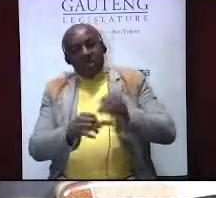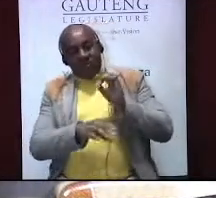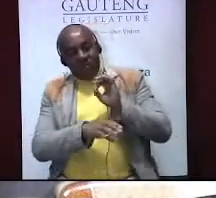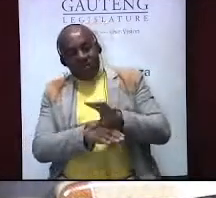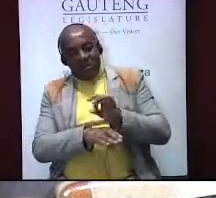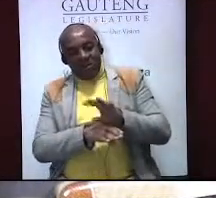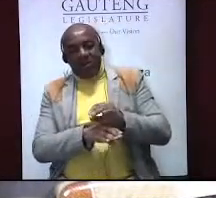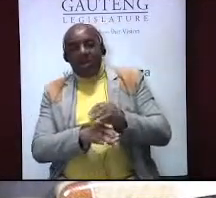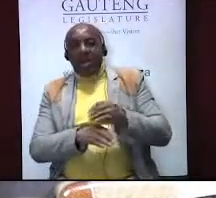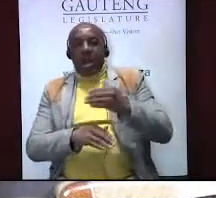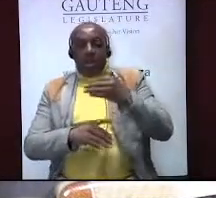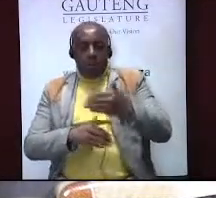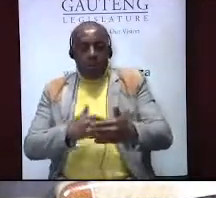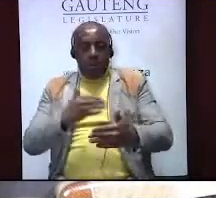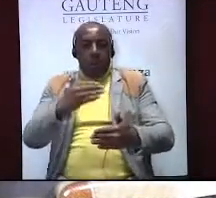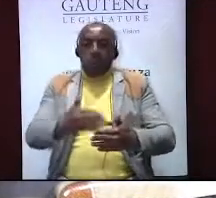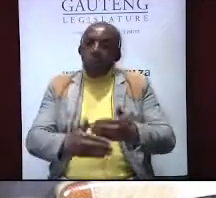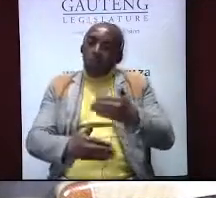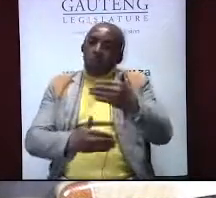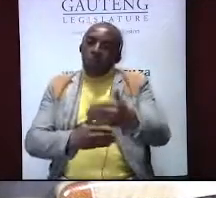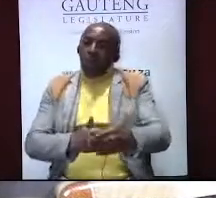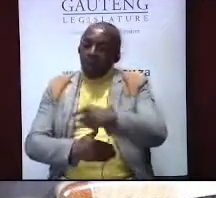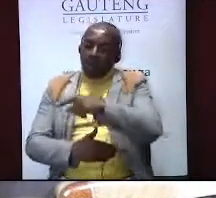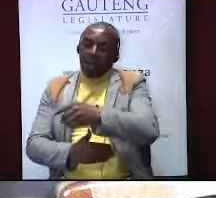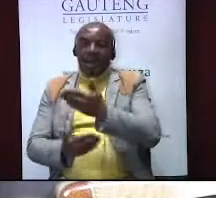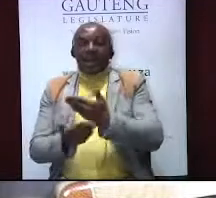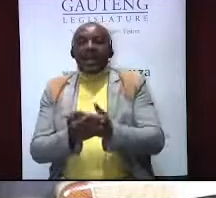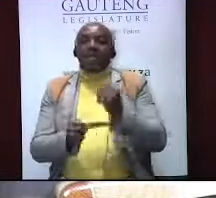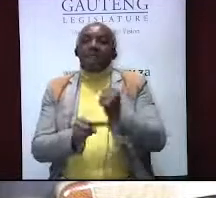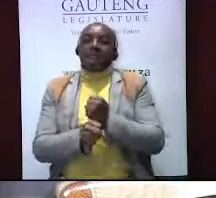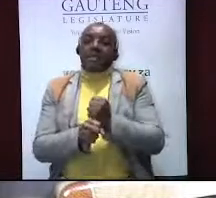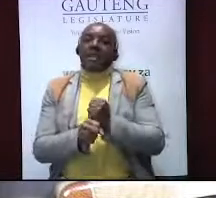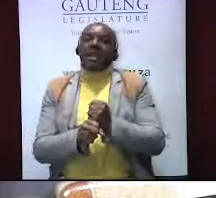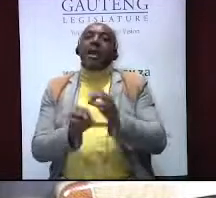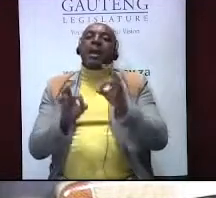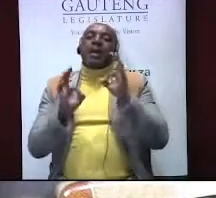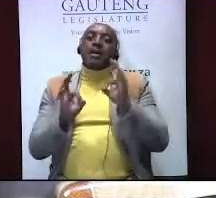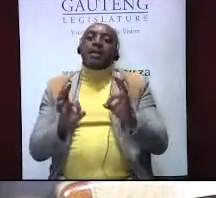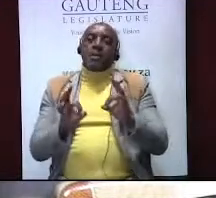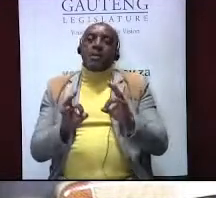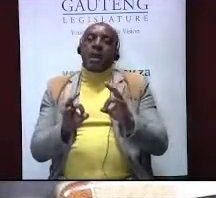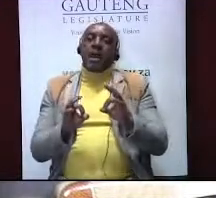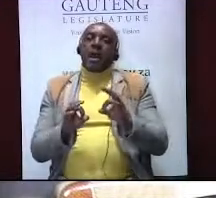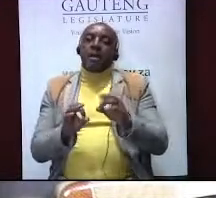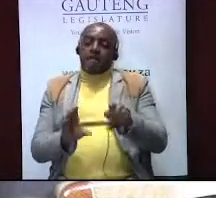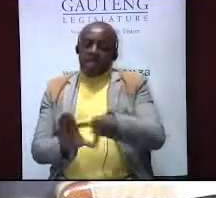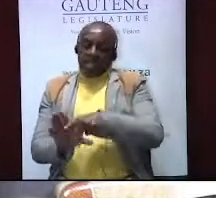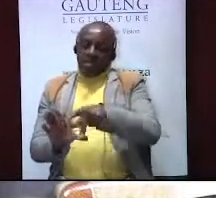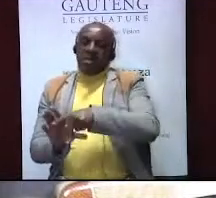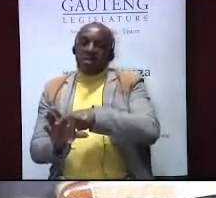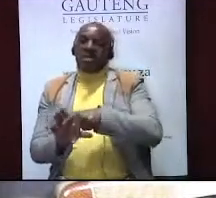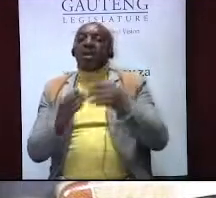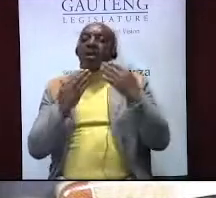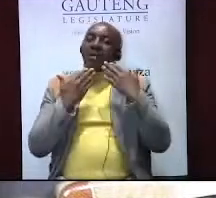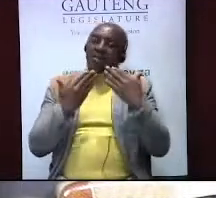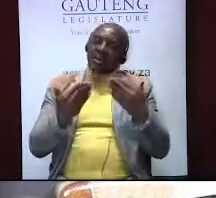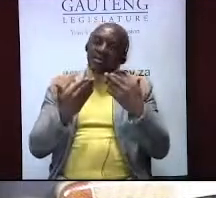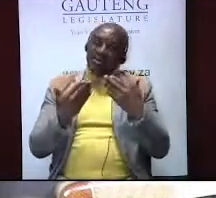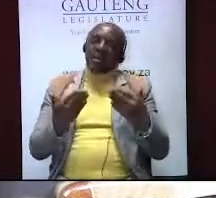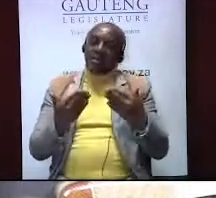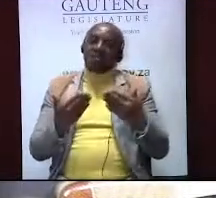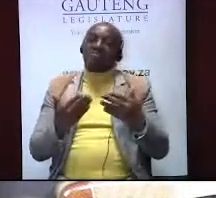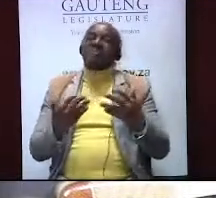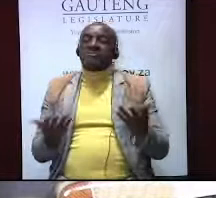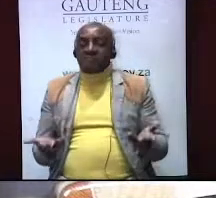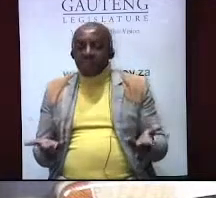the processes so that they can make the necessary impact in the communities. So thank you very much for